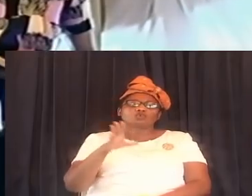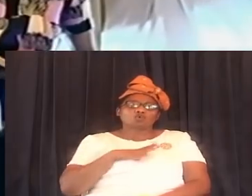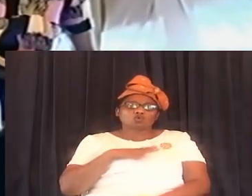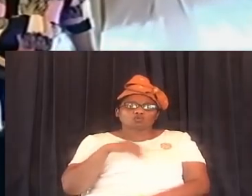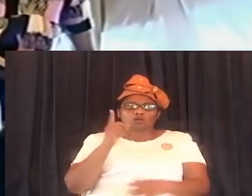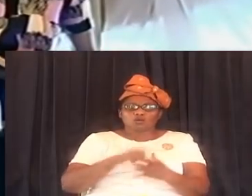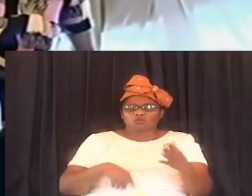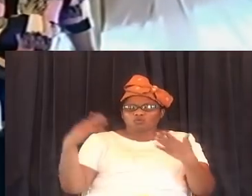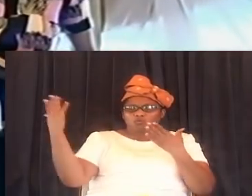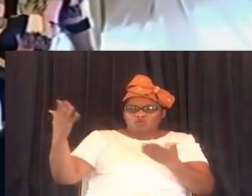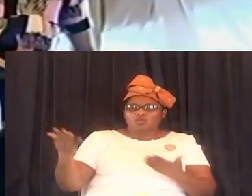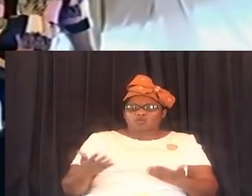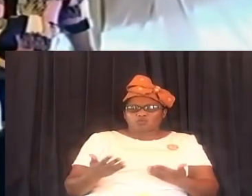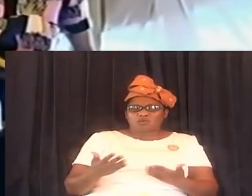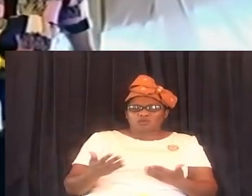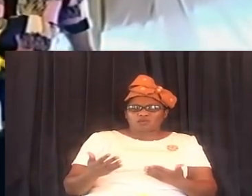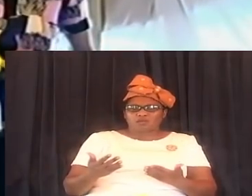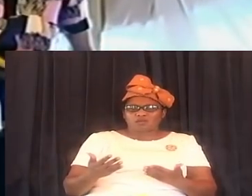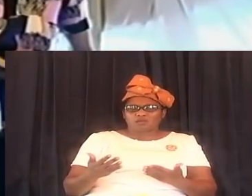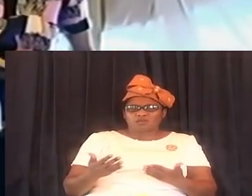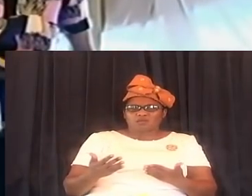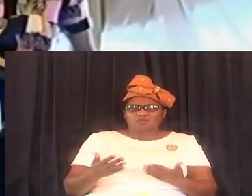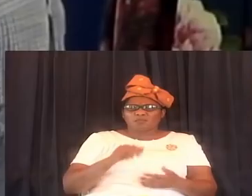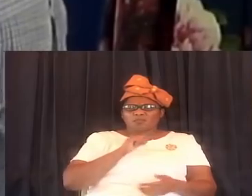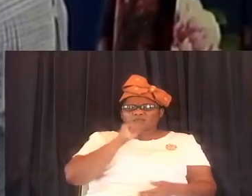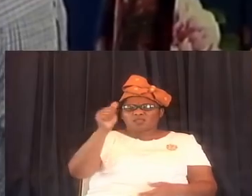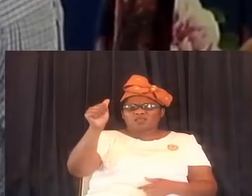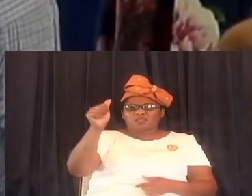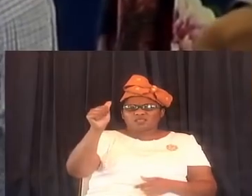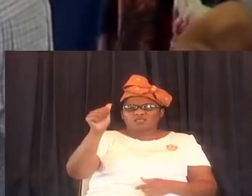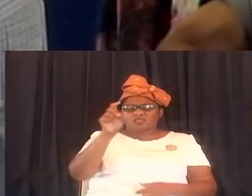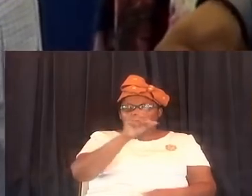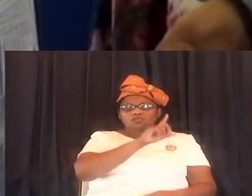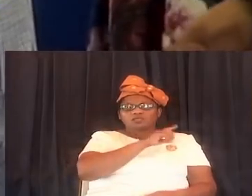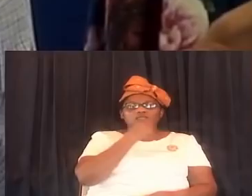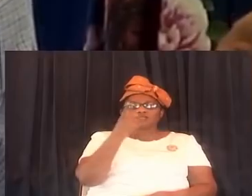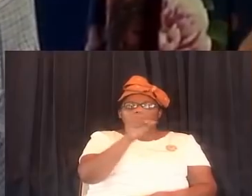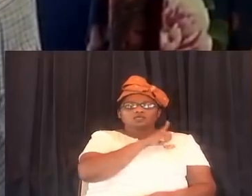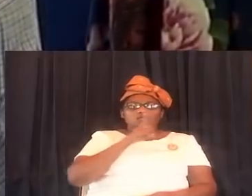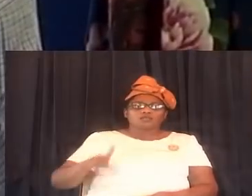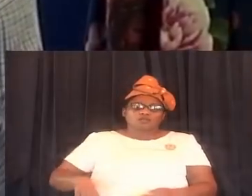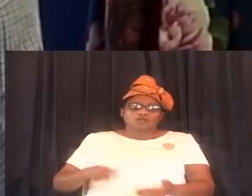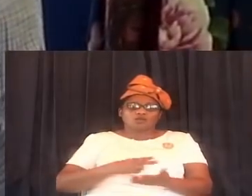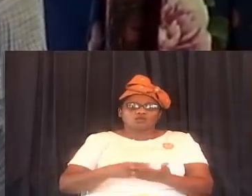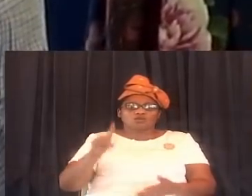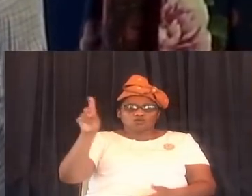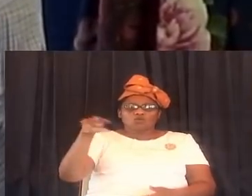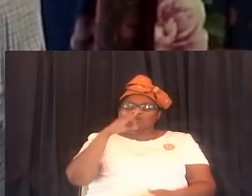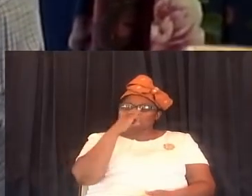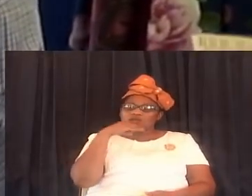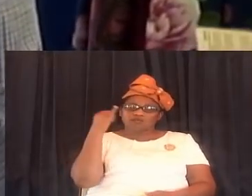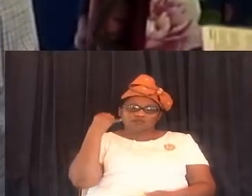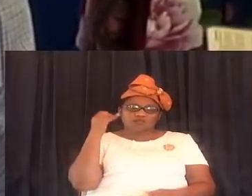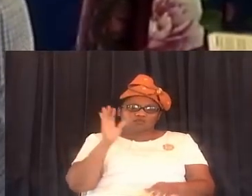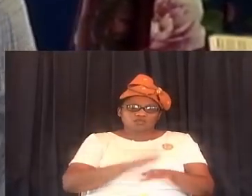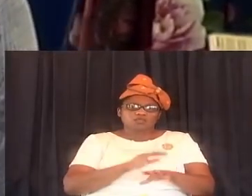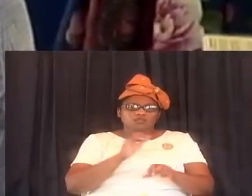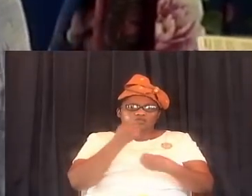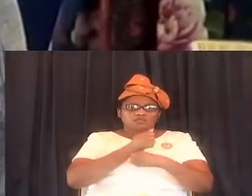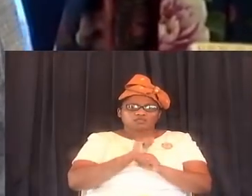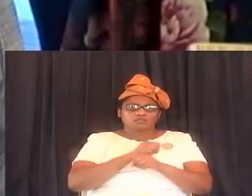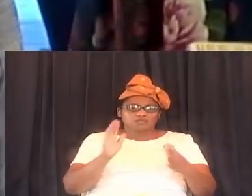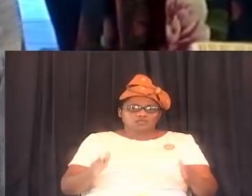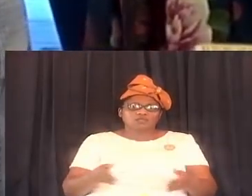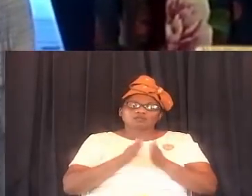forth? Thus saint the Lord, the Holy One of Israel and his maker, ask